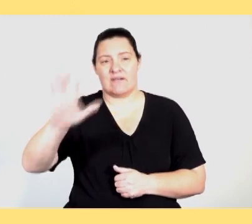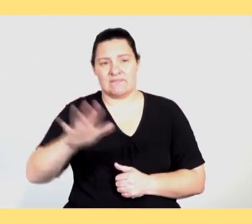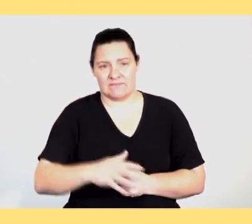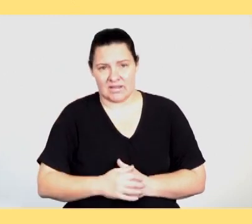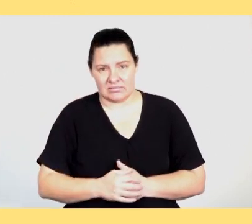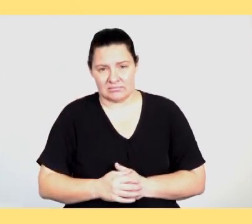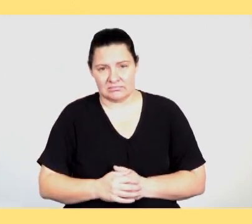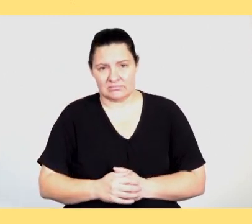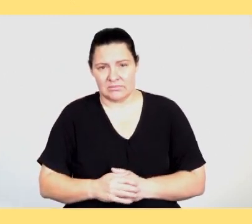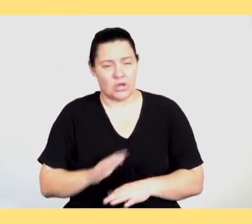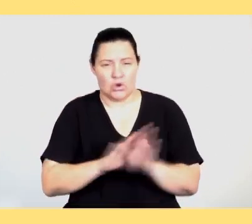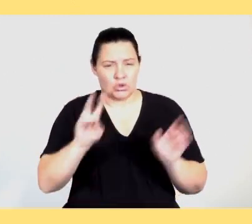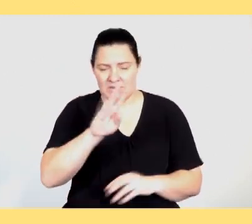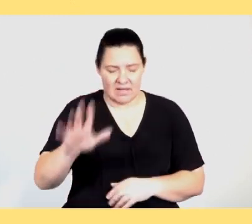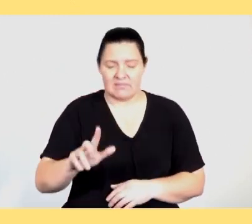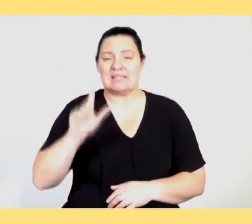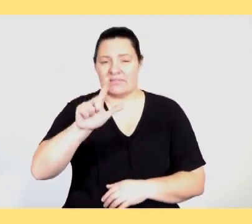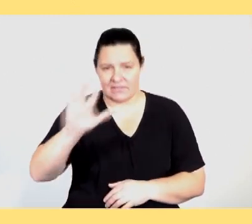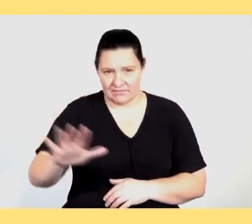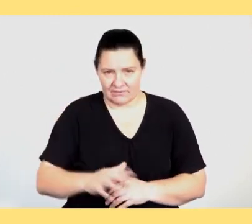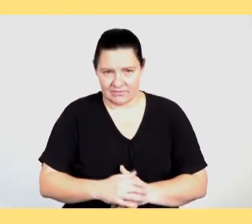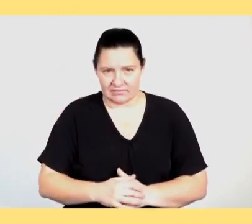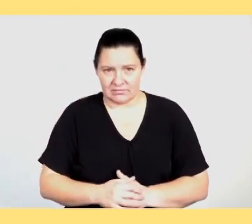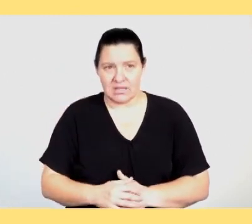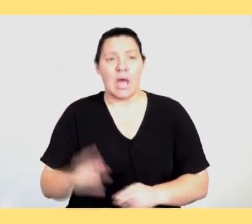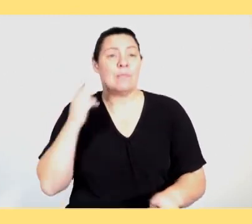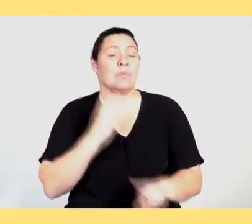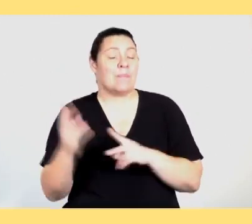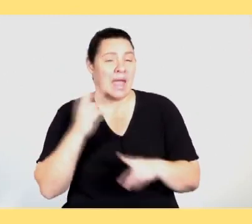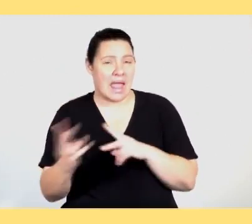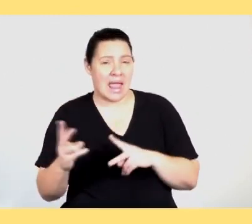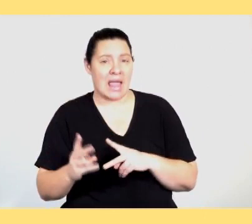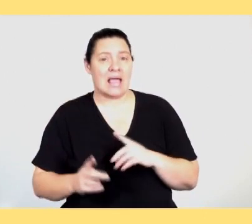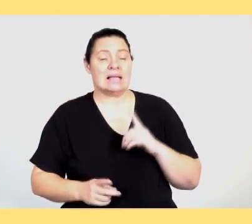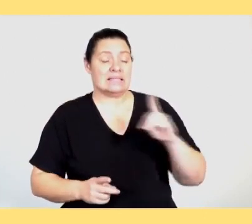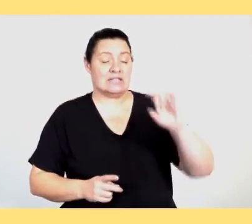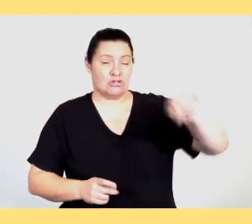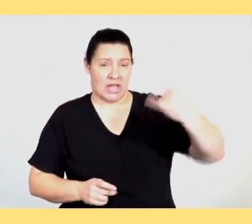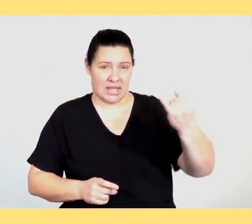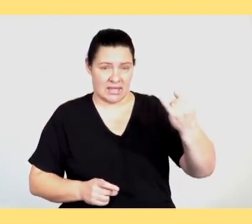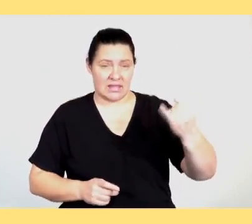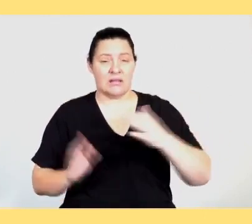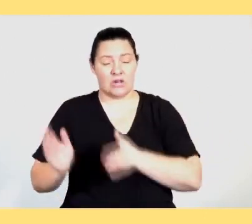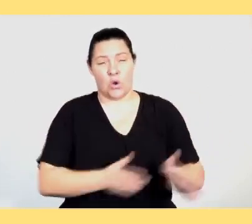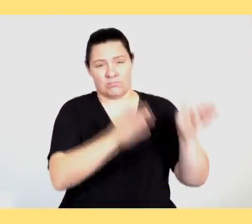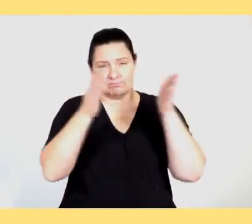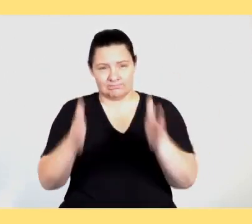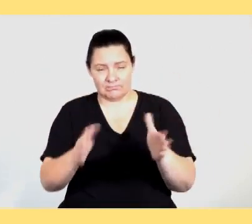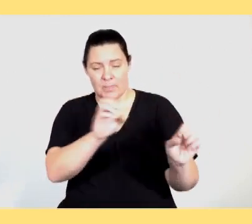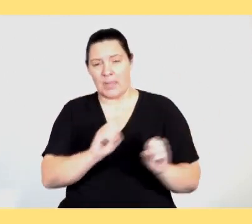23,675. 75, not 25. After preparing the debtors journal,